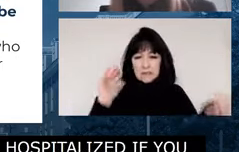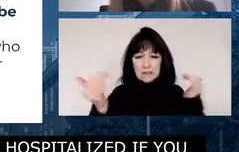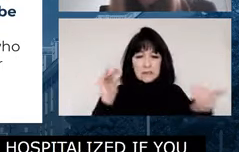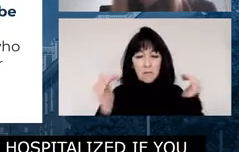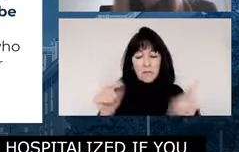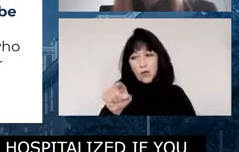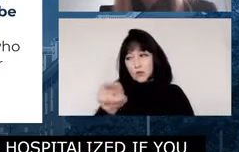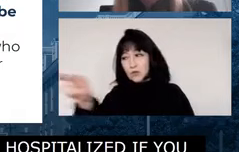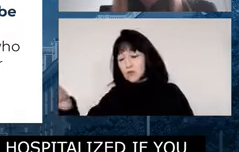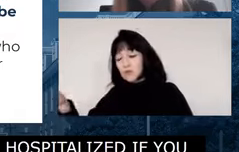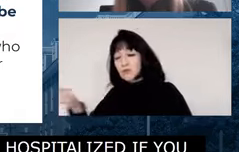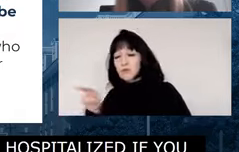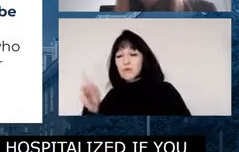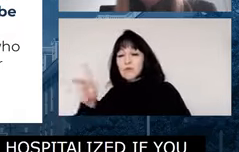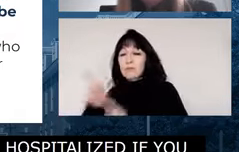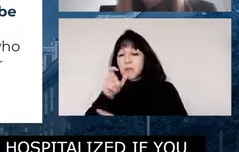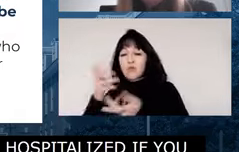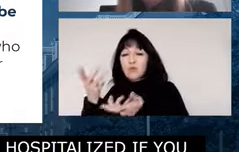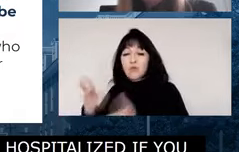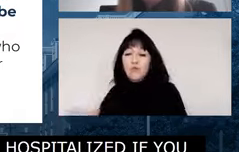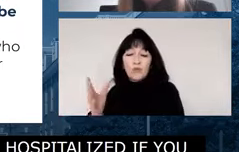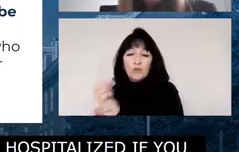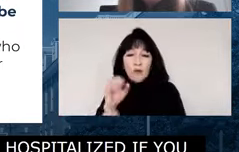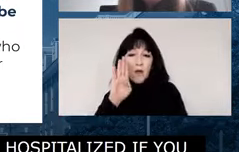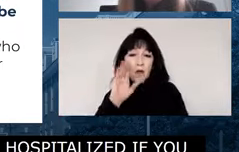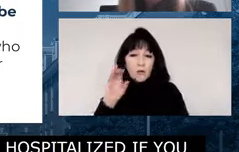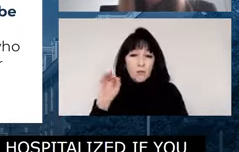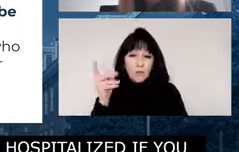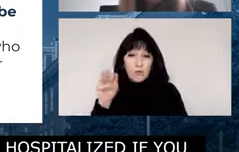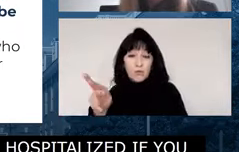really astonishing figure.